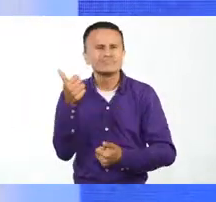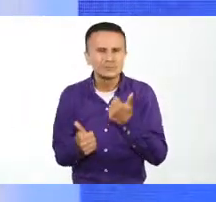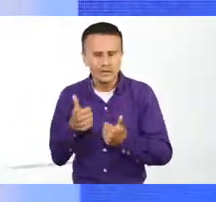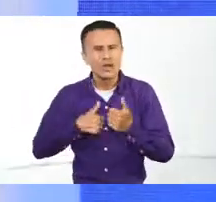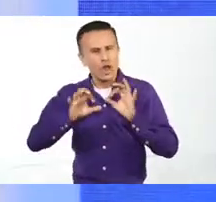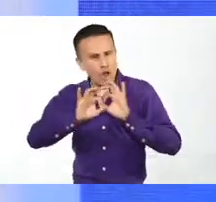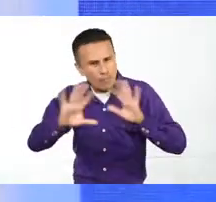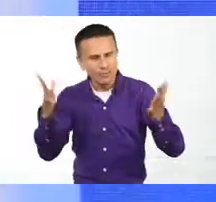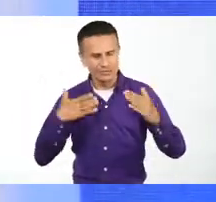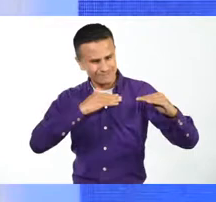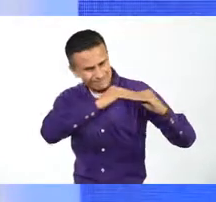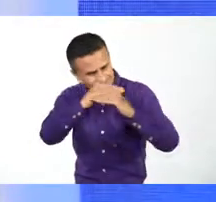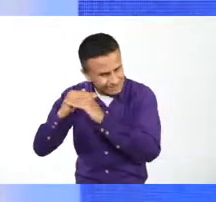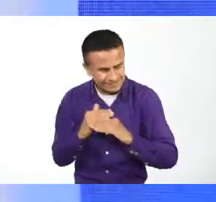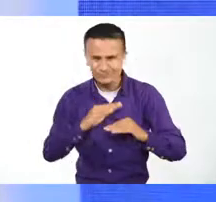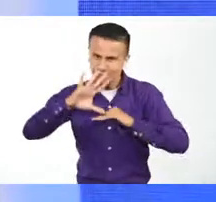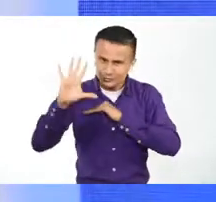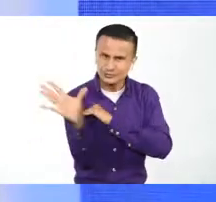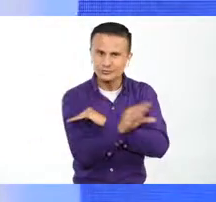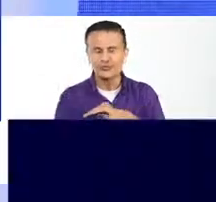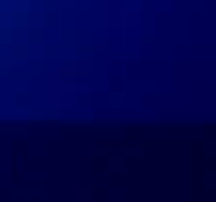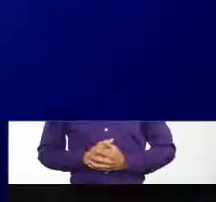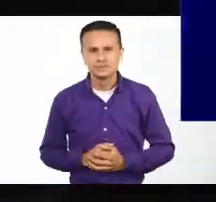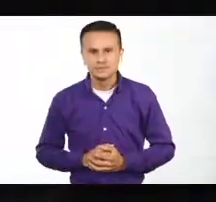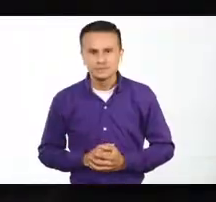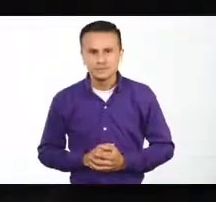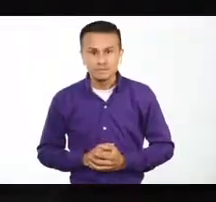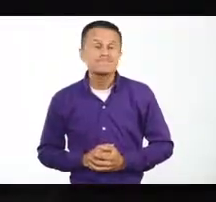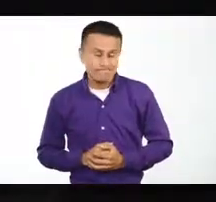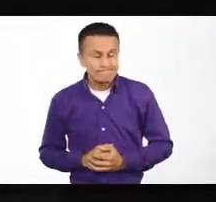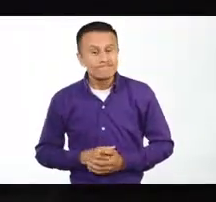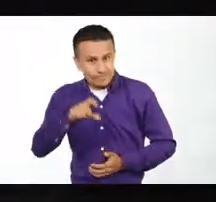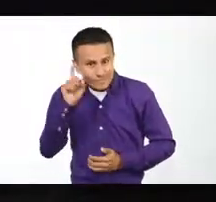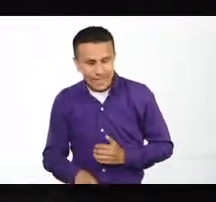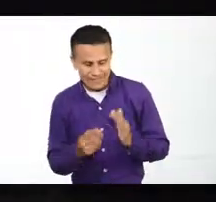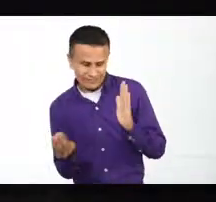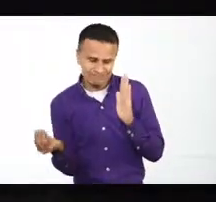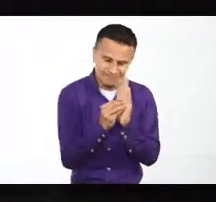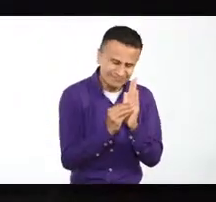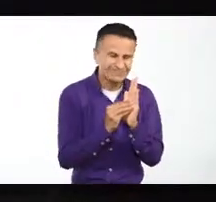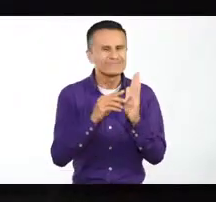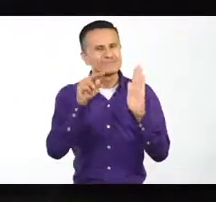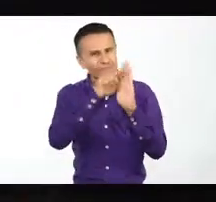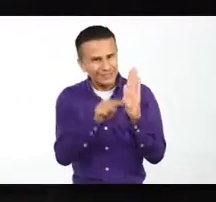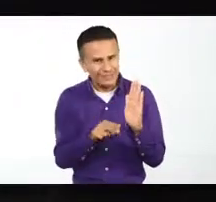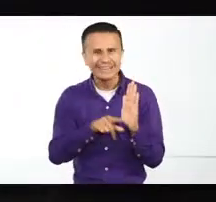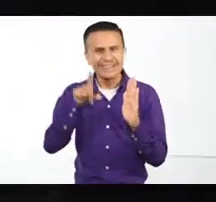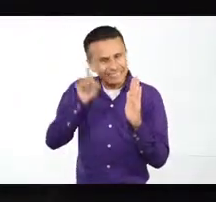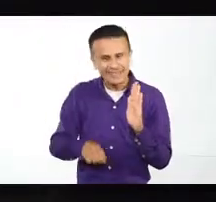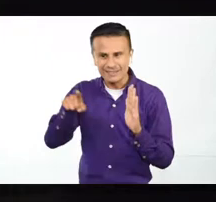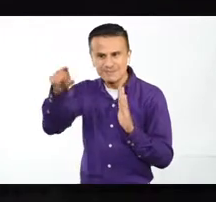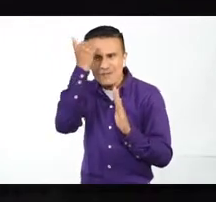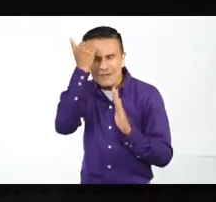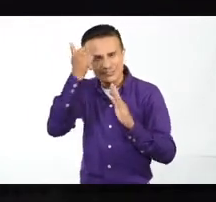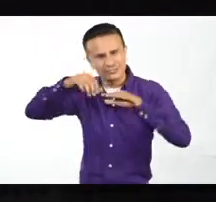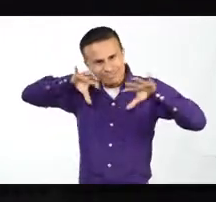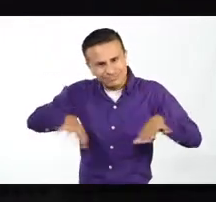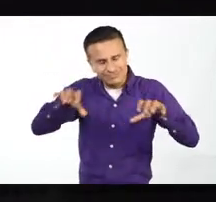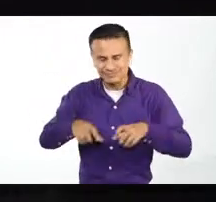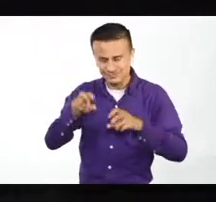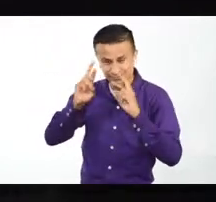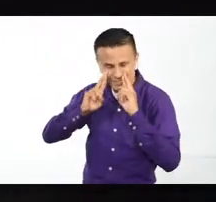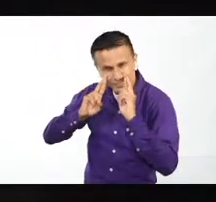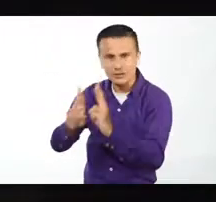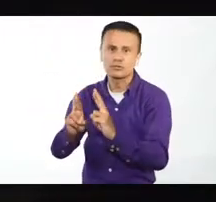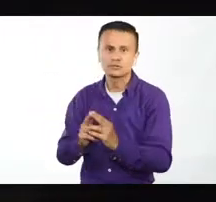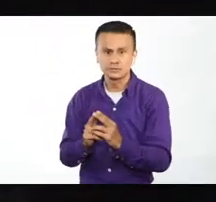trato y oportunidades para todos. We need to create policies that give, that recognizes the agency of